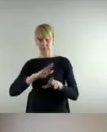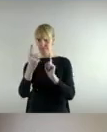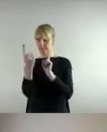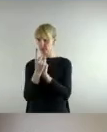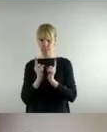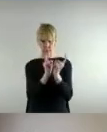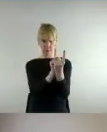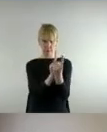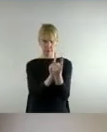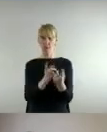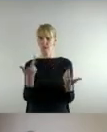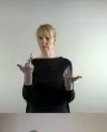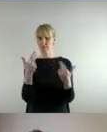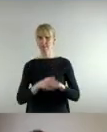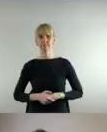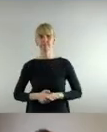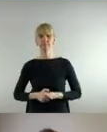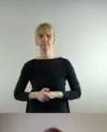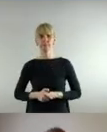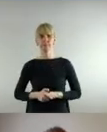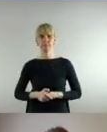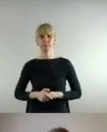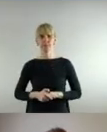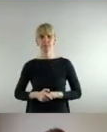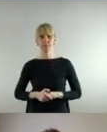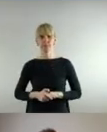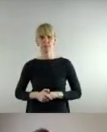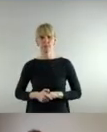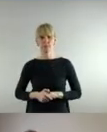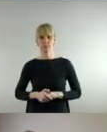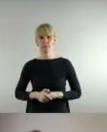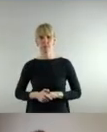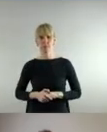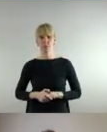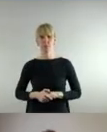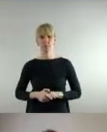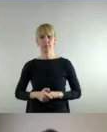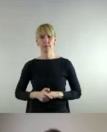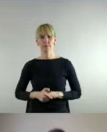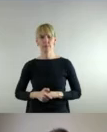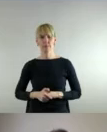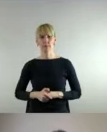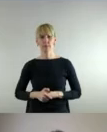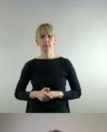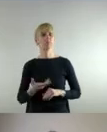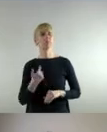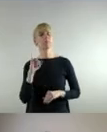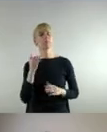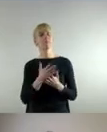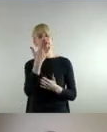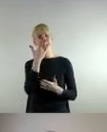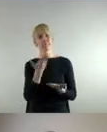Yeah, and now a little about crisis communication work, and where did the citizens